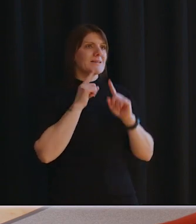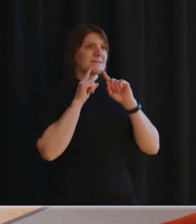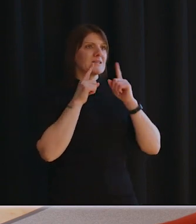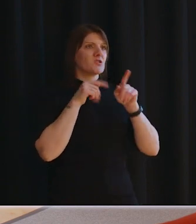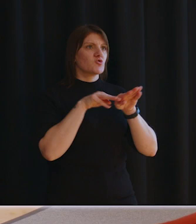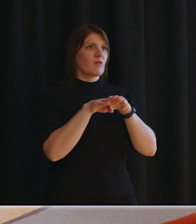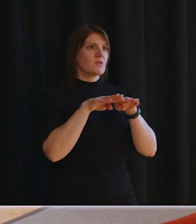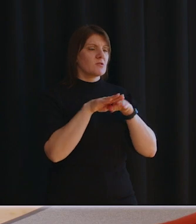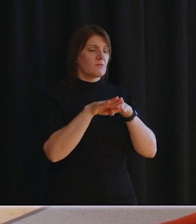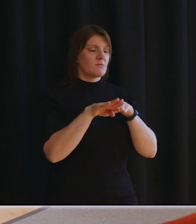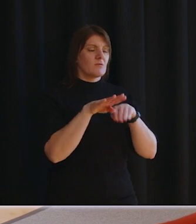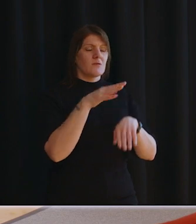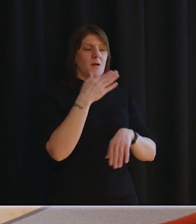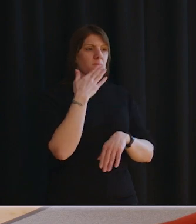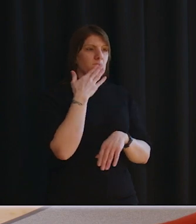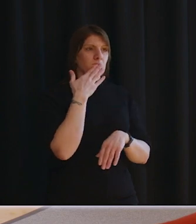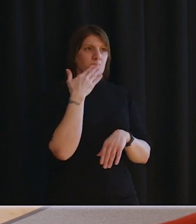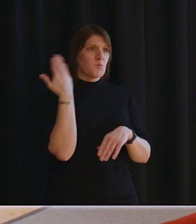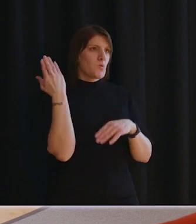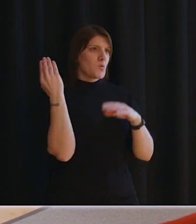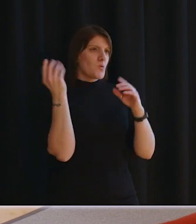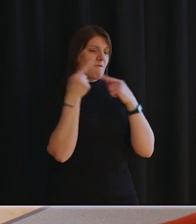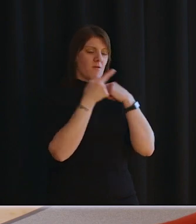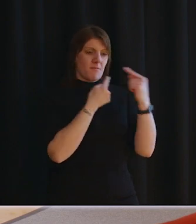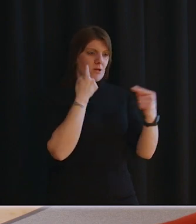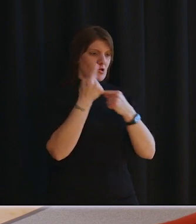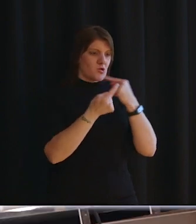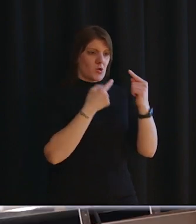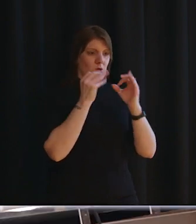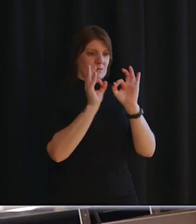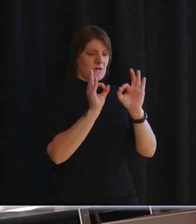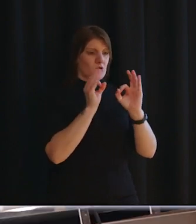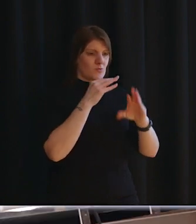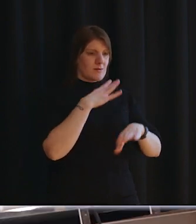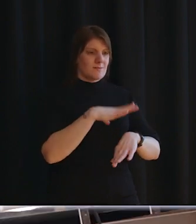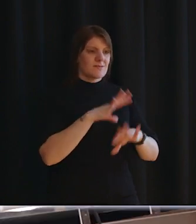we didn't have anything on special needs.